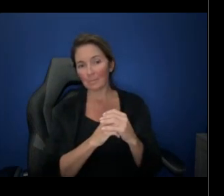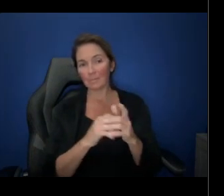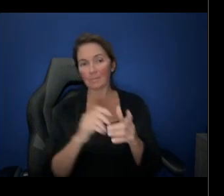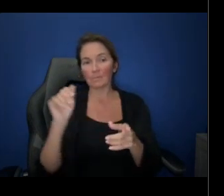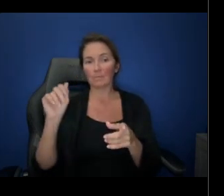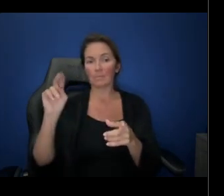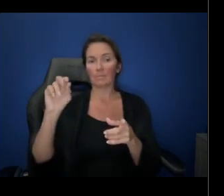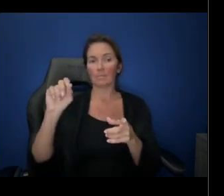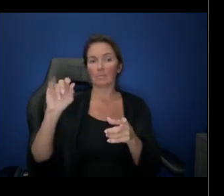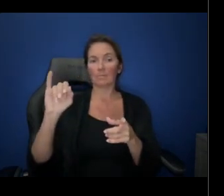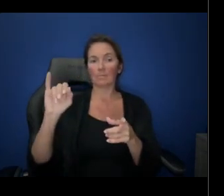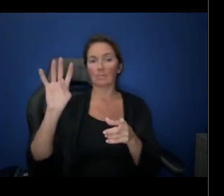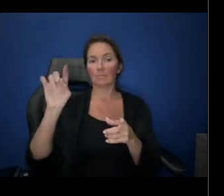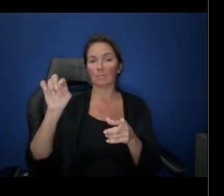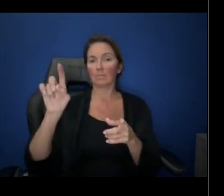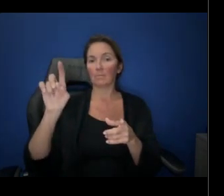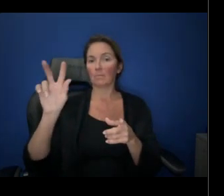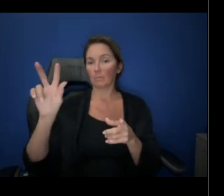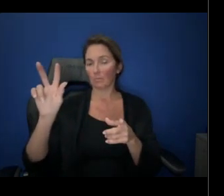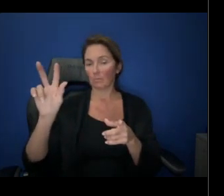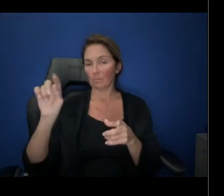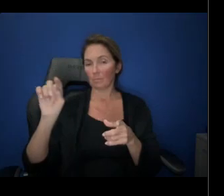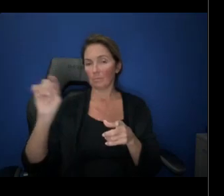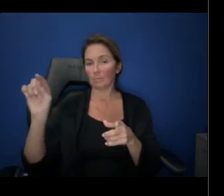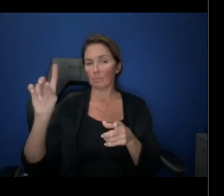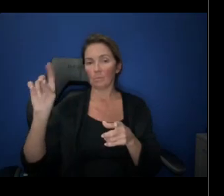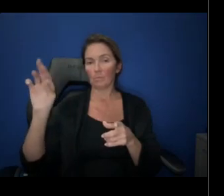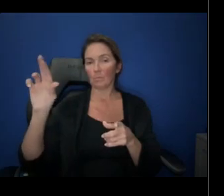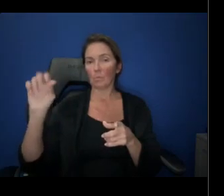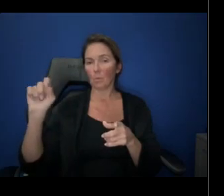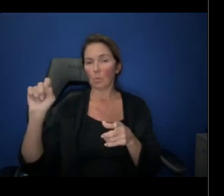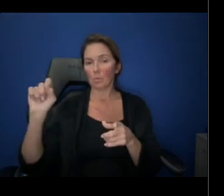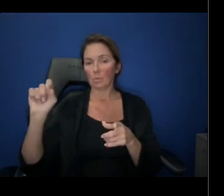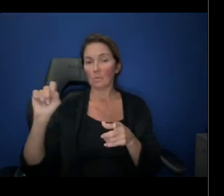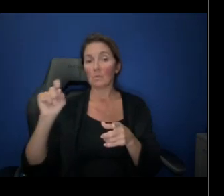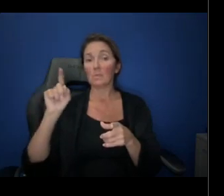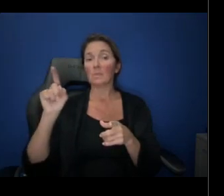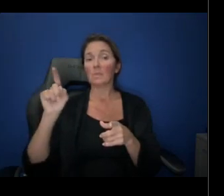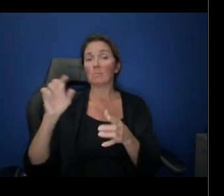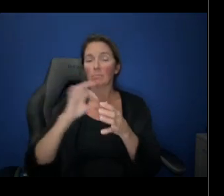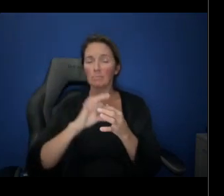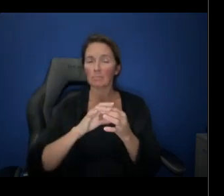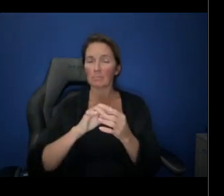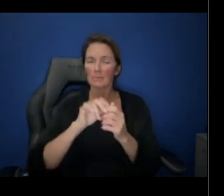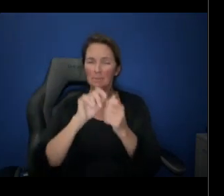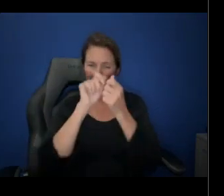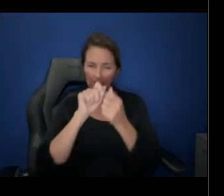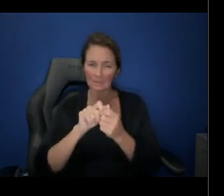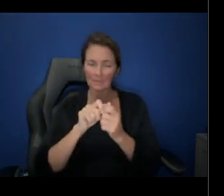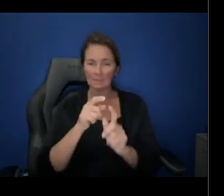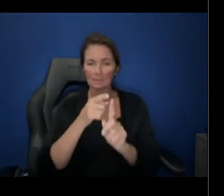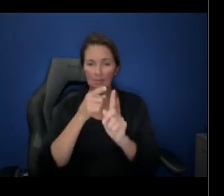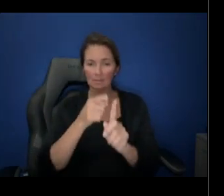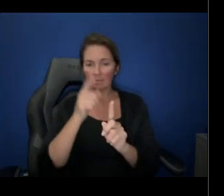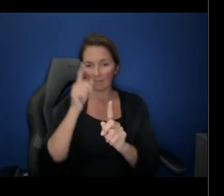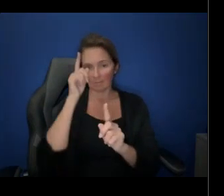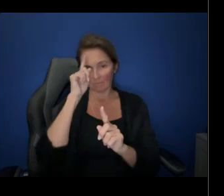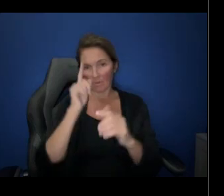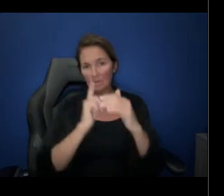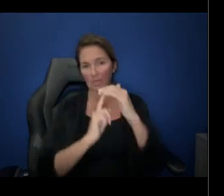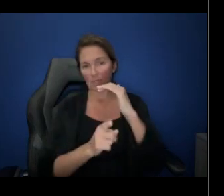ANSI 4.13, doors, contains detailed specifications